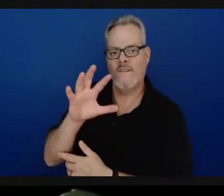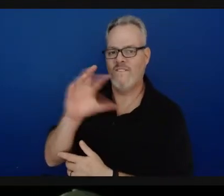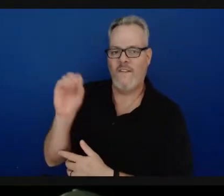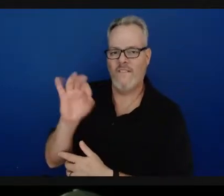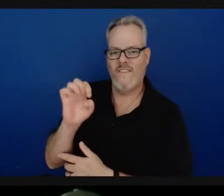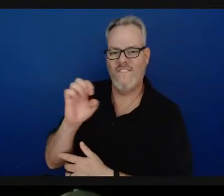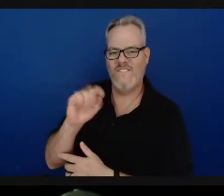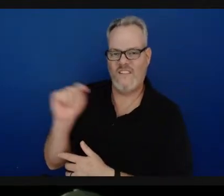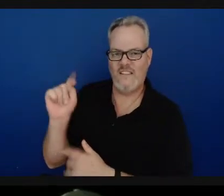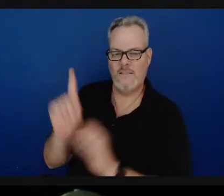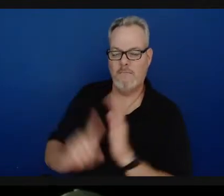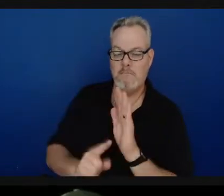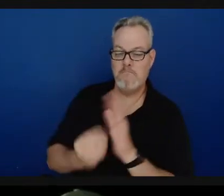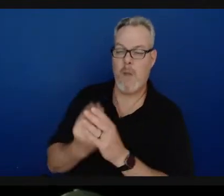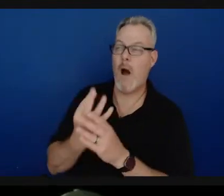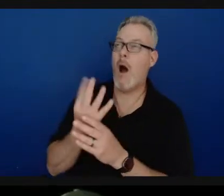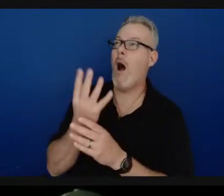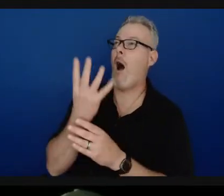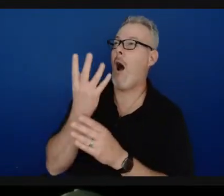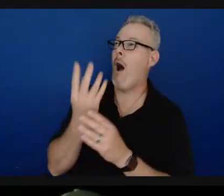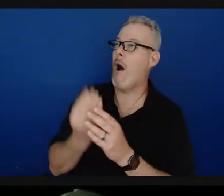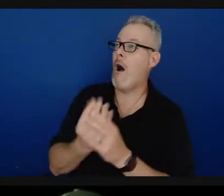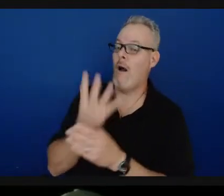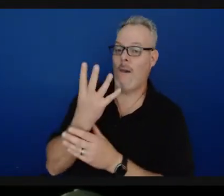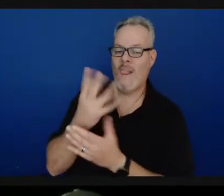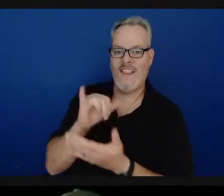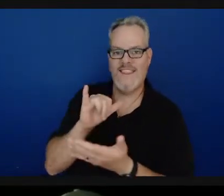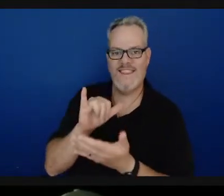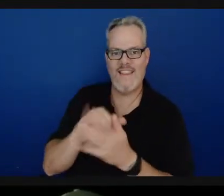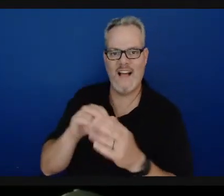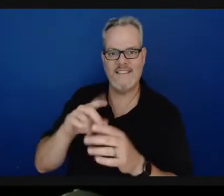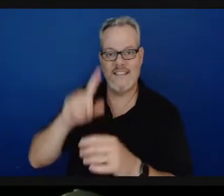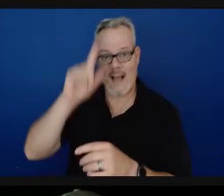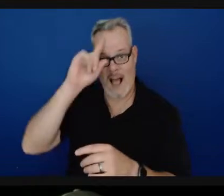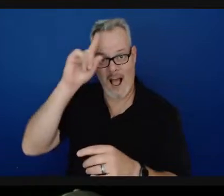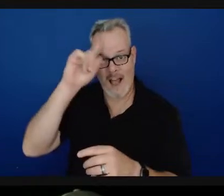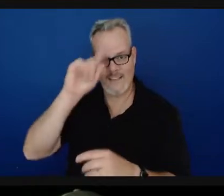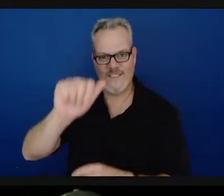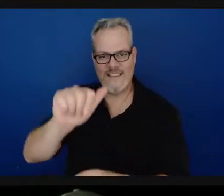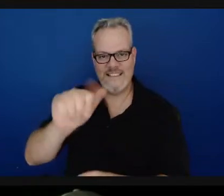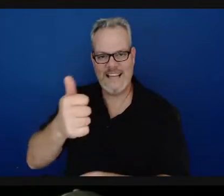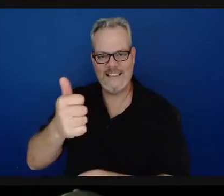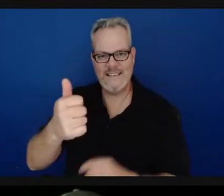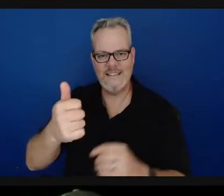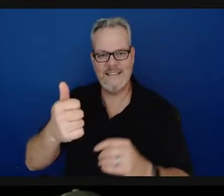in that ballpark. So this would be the height of a 10-story building. And that would be like a,